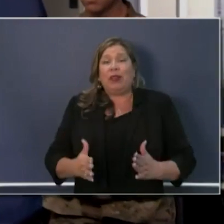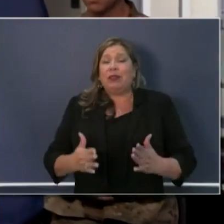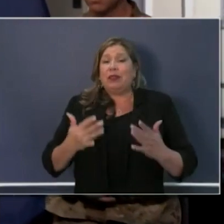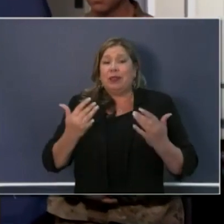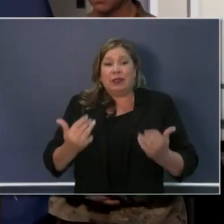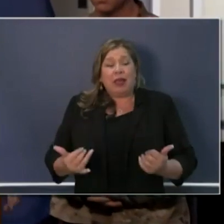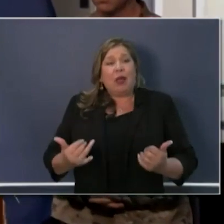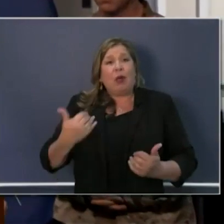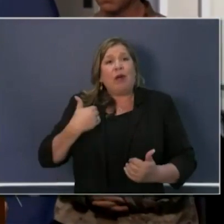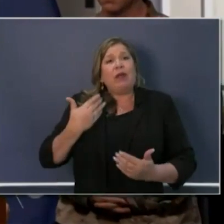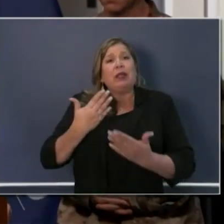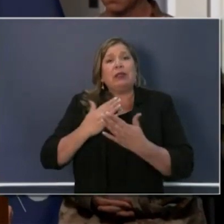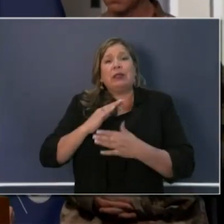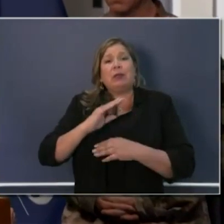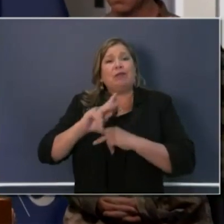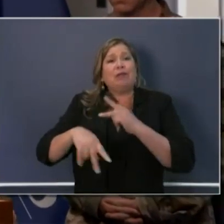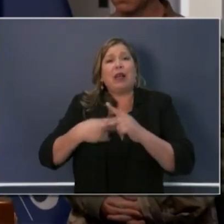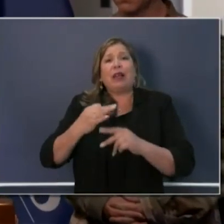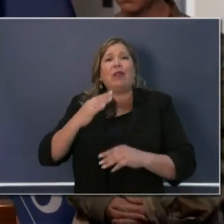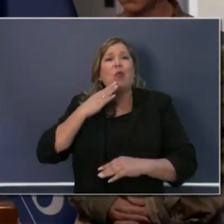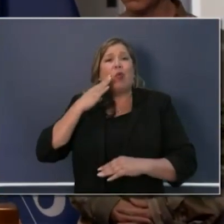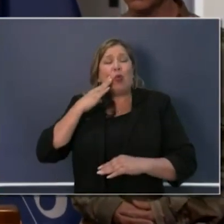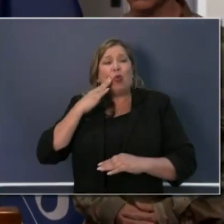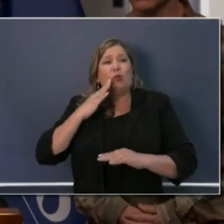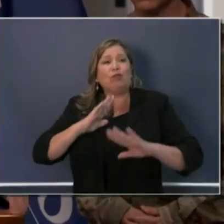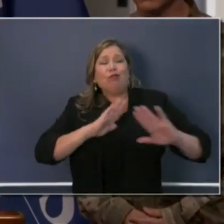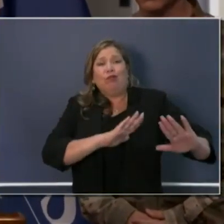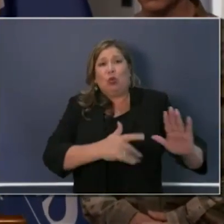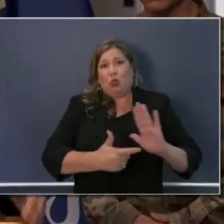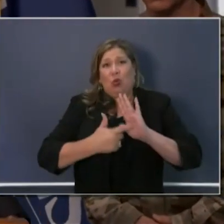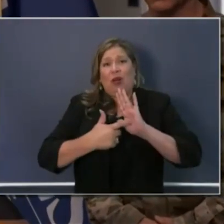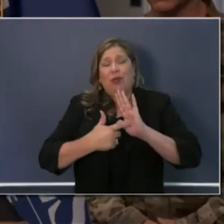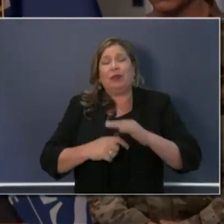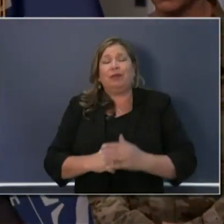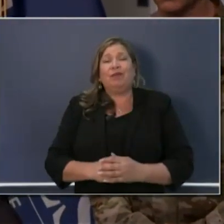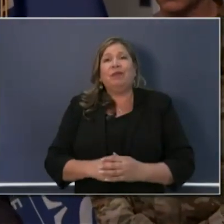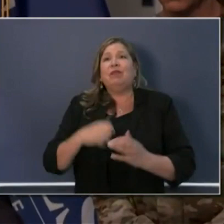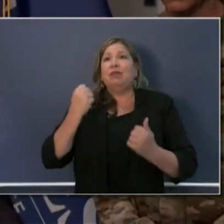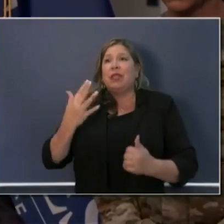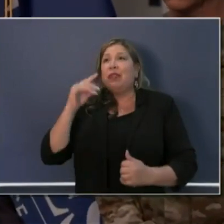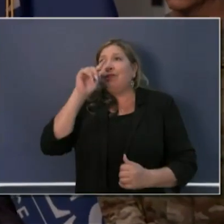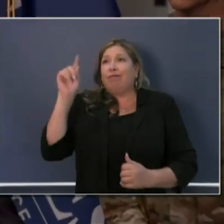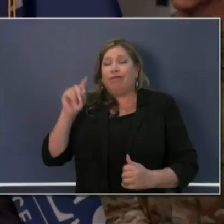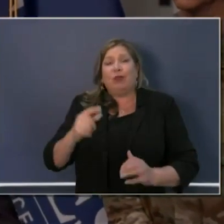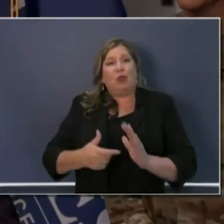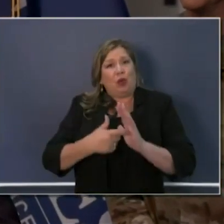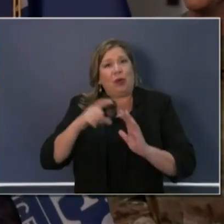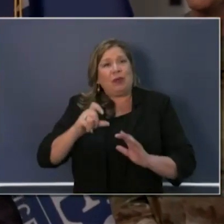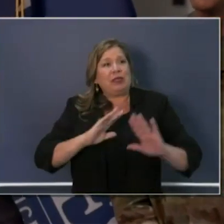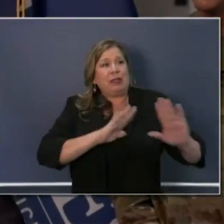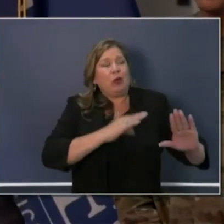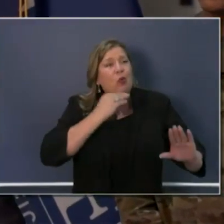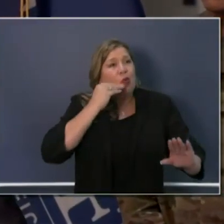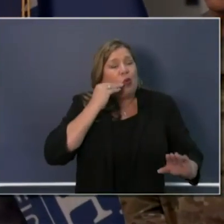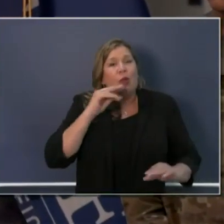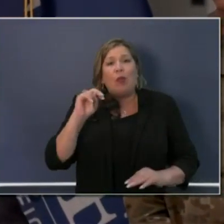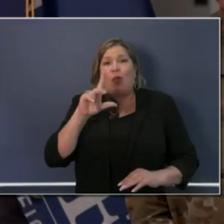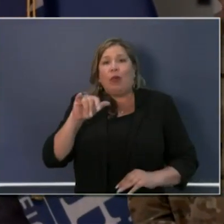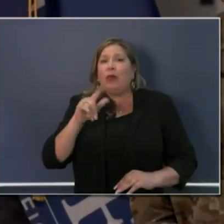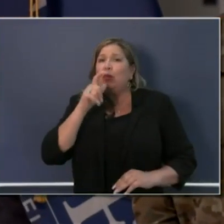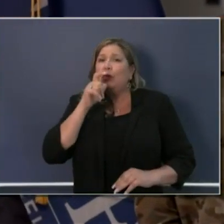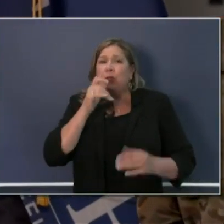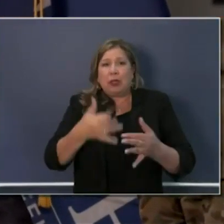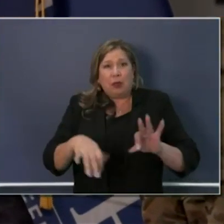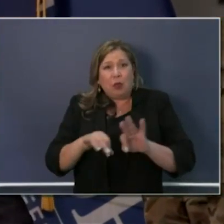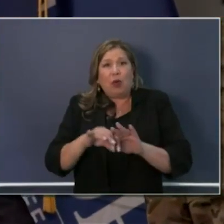some form of home isolation, stay-away orders against essential versus non-essential settings